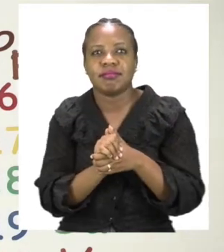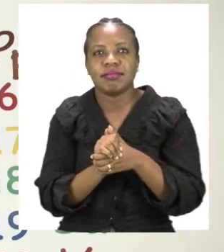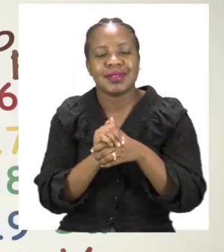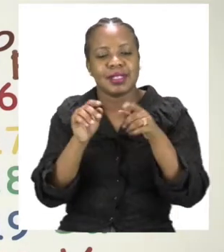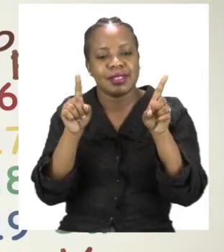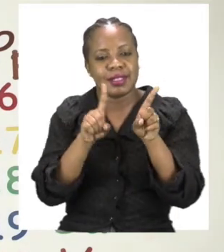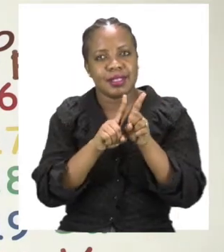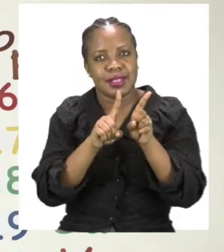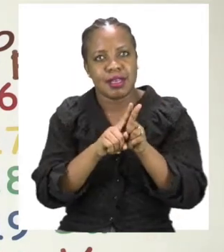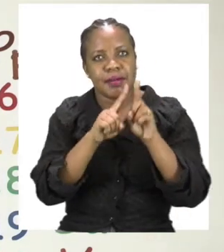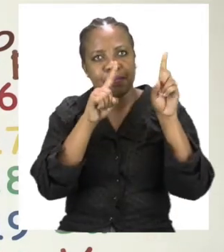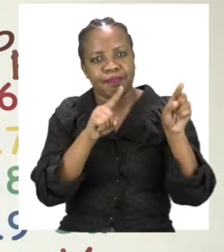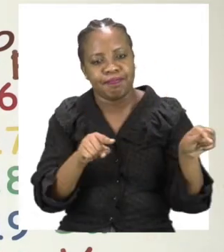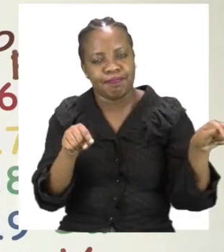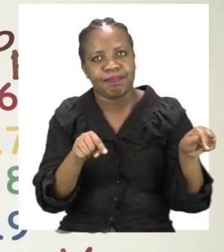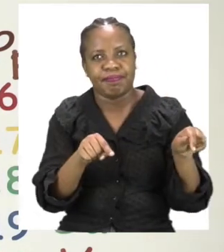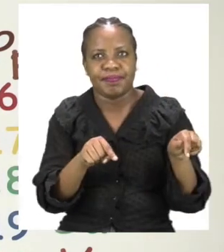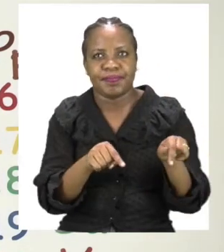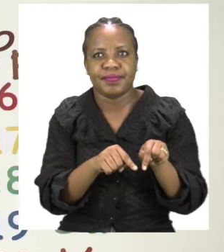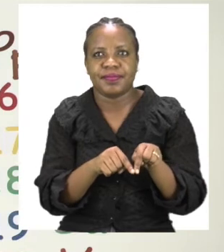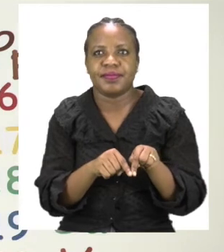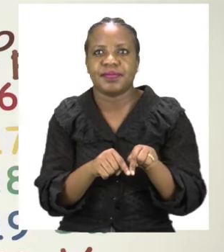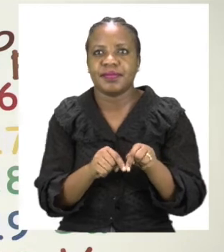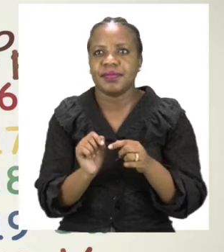was units, and so was this one.